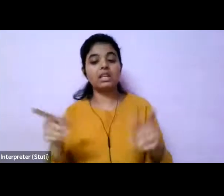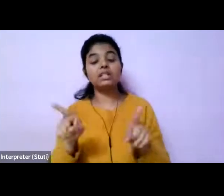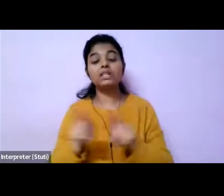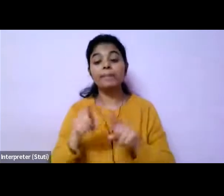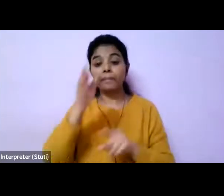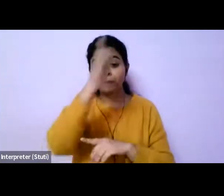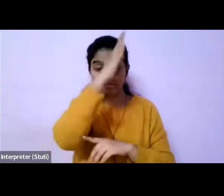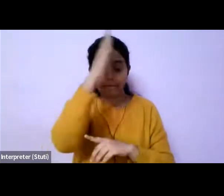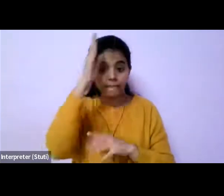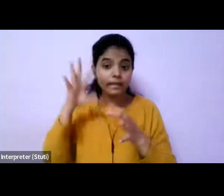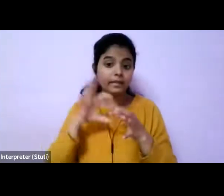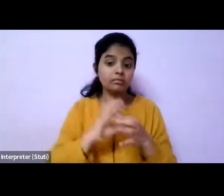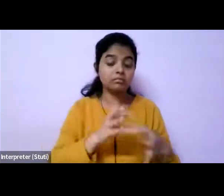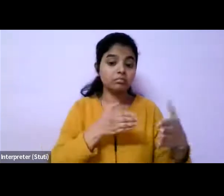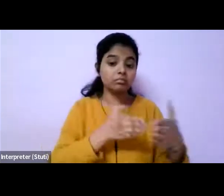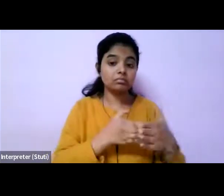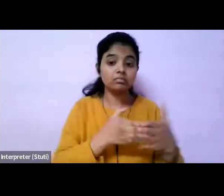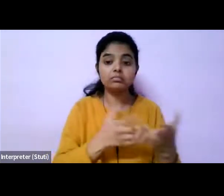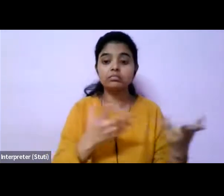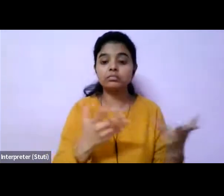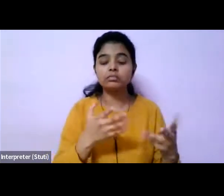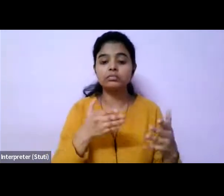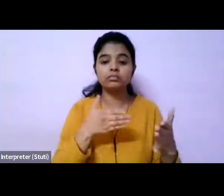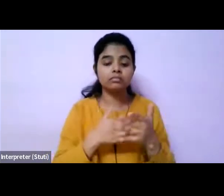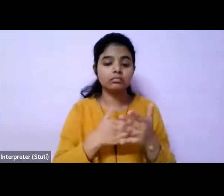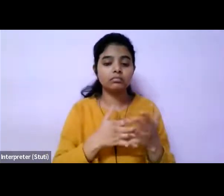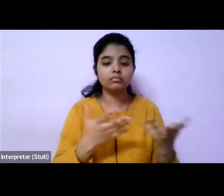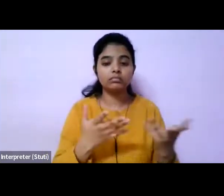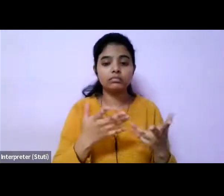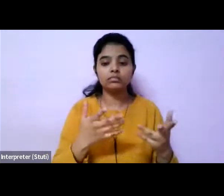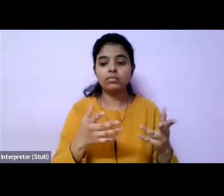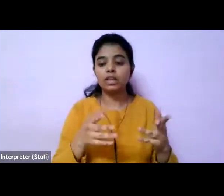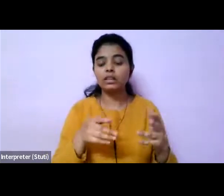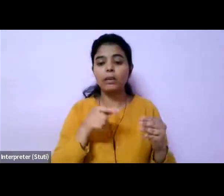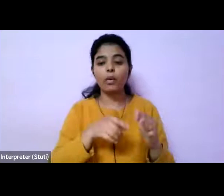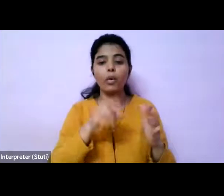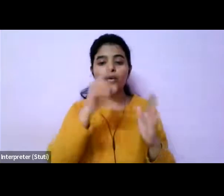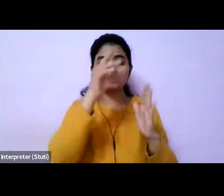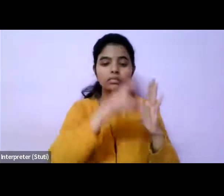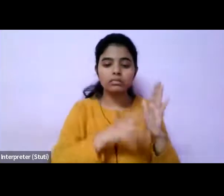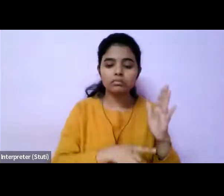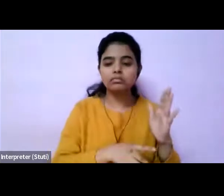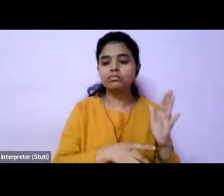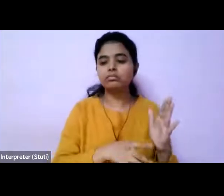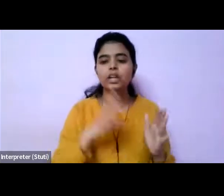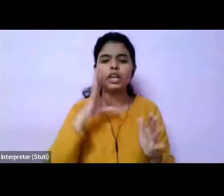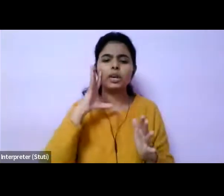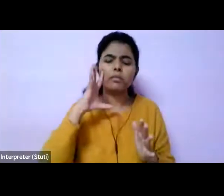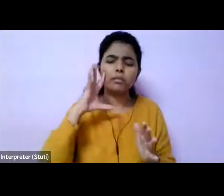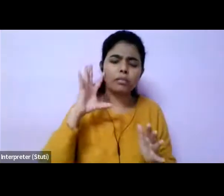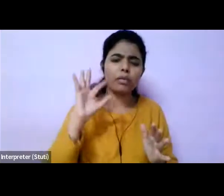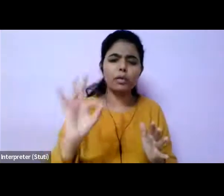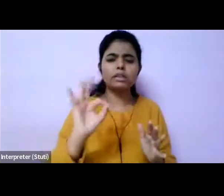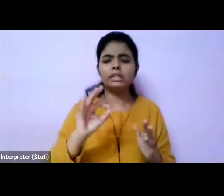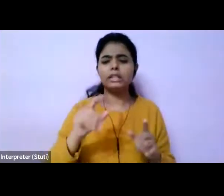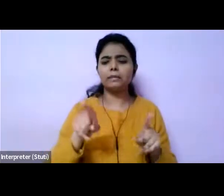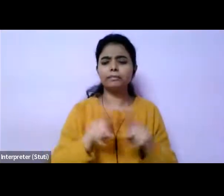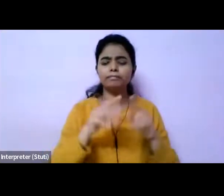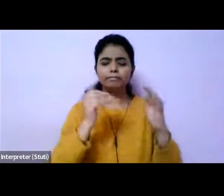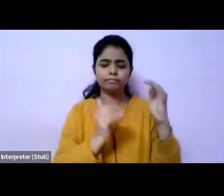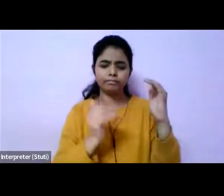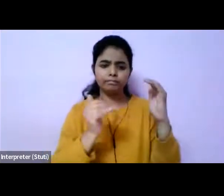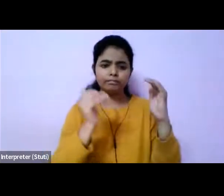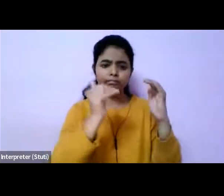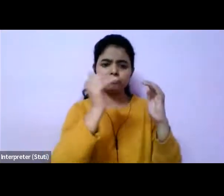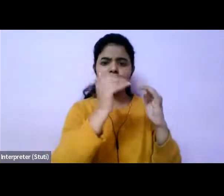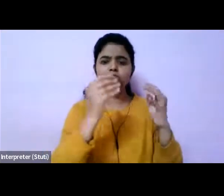to resistance take off from critical strategies to oppose power hierarchies,